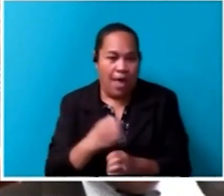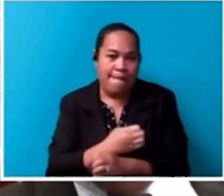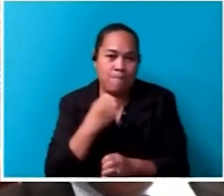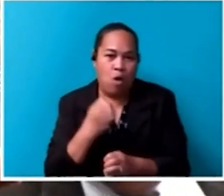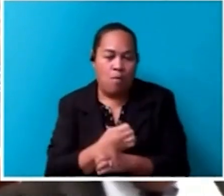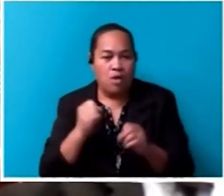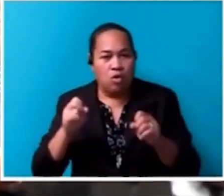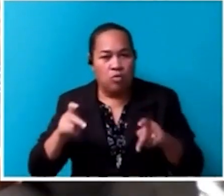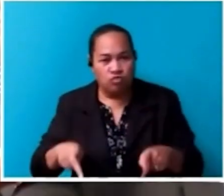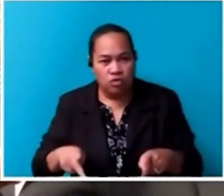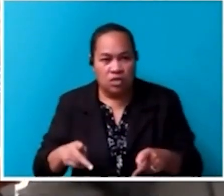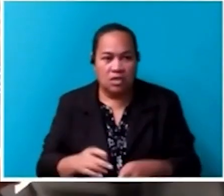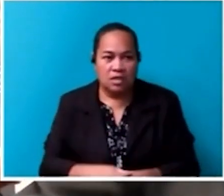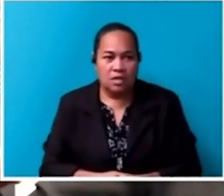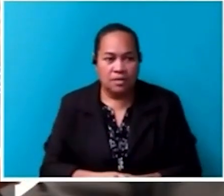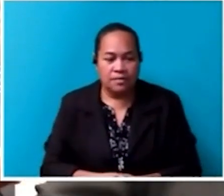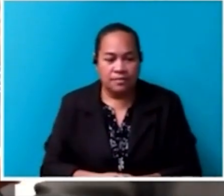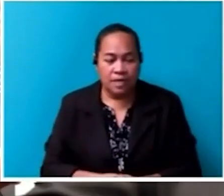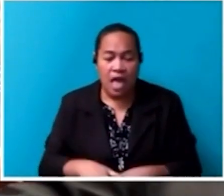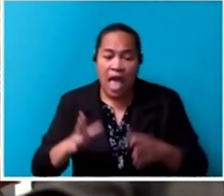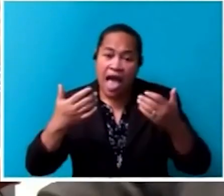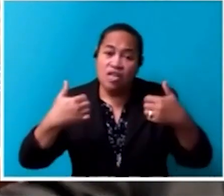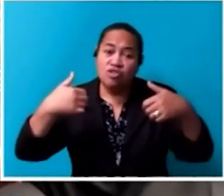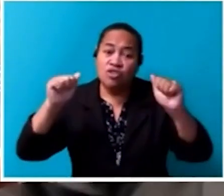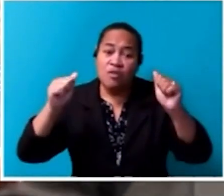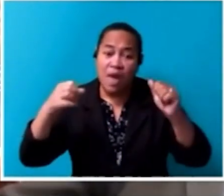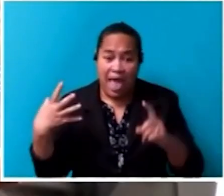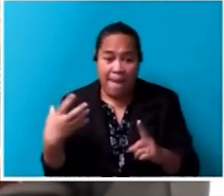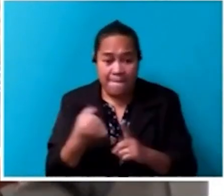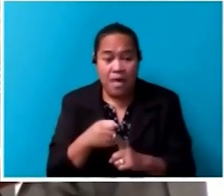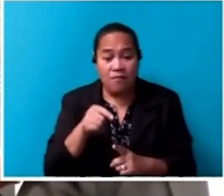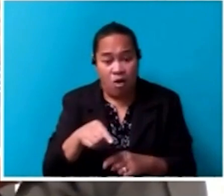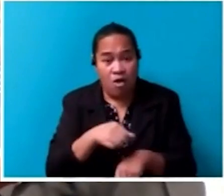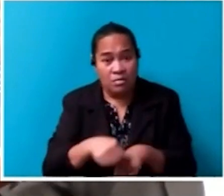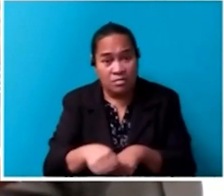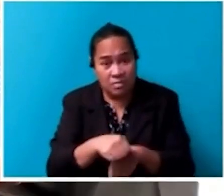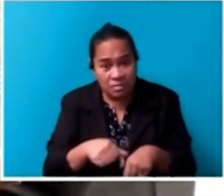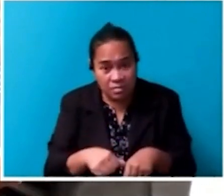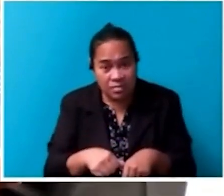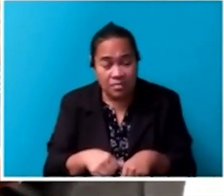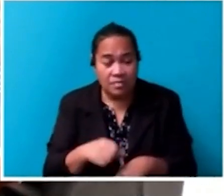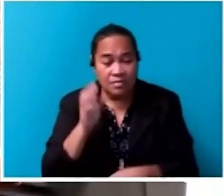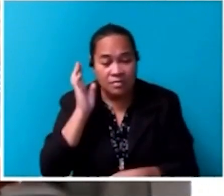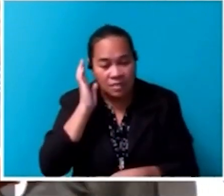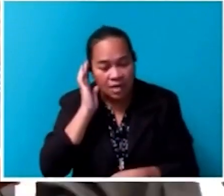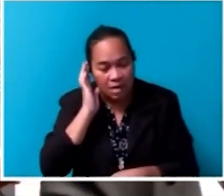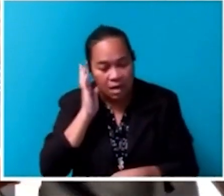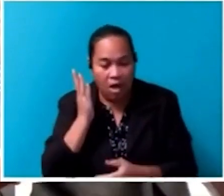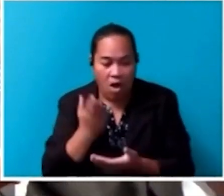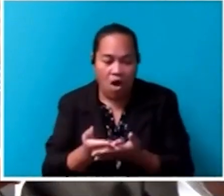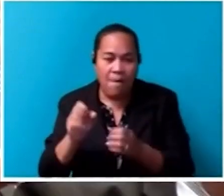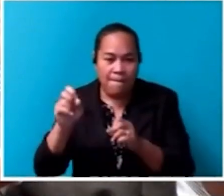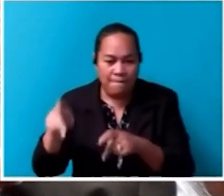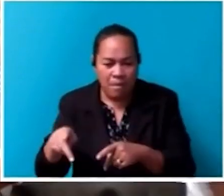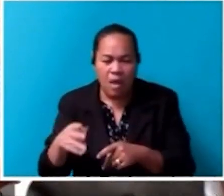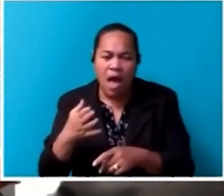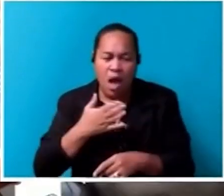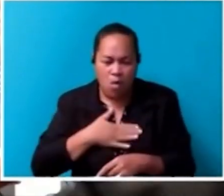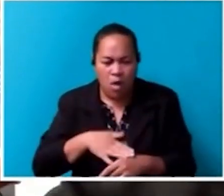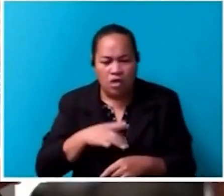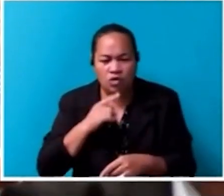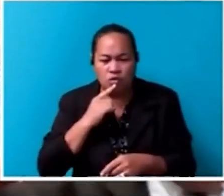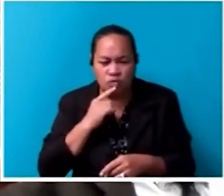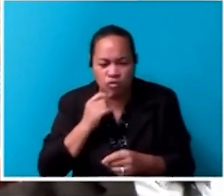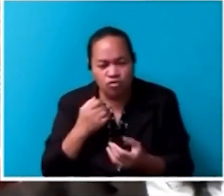opportunities. Achievements and the impact of Easter on the Park. Honorable Speaker, allow me to share some of the key